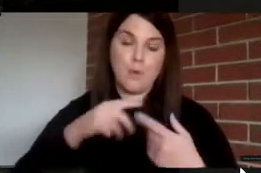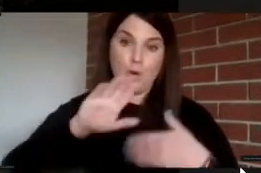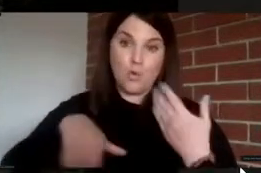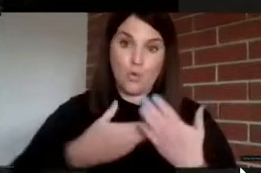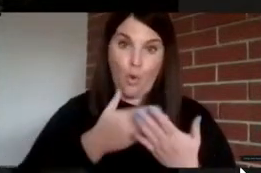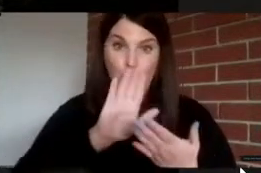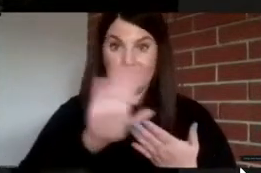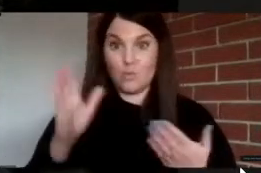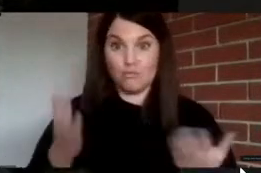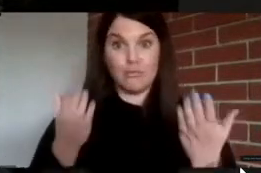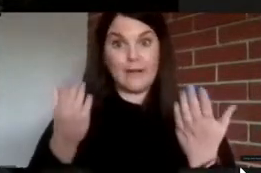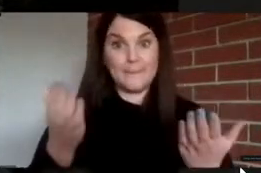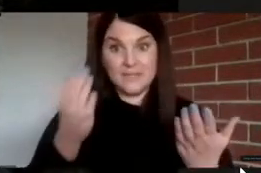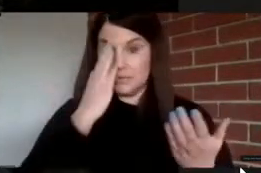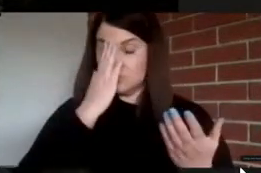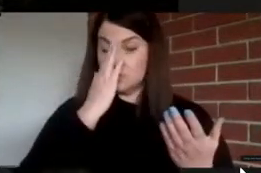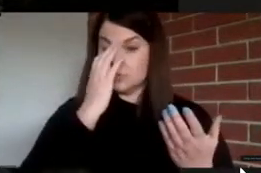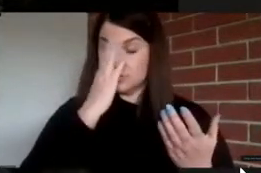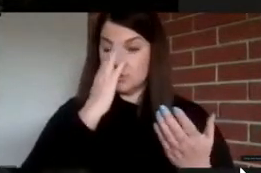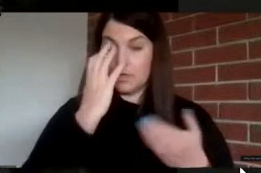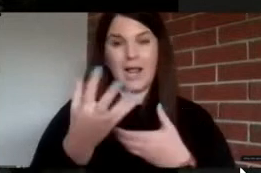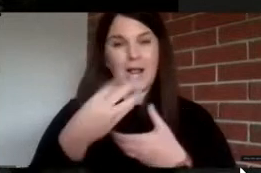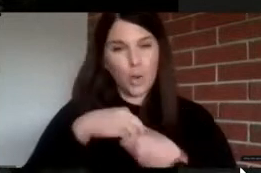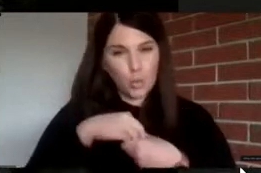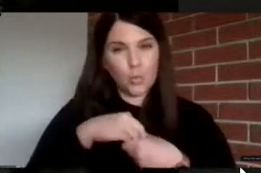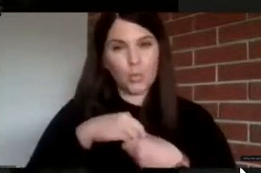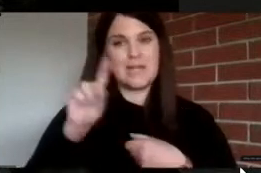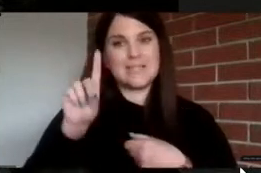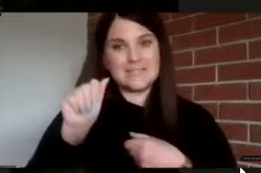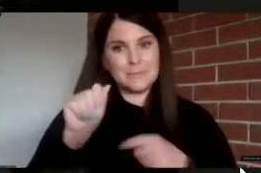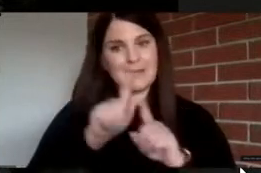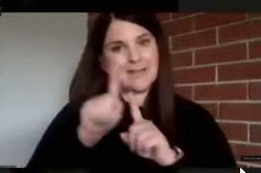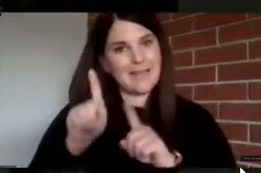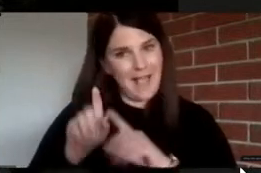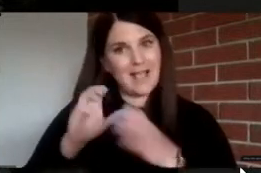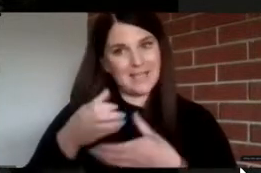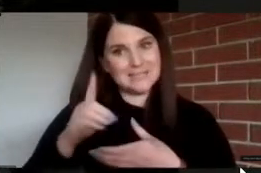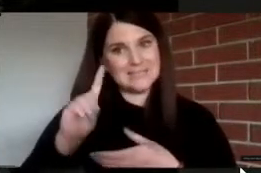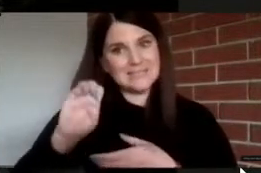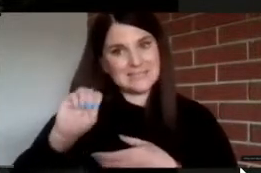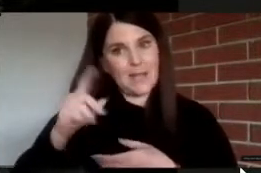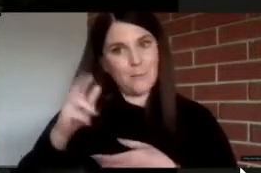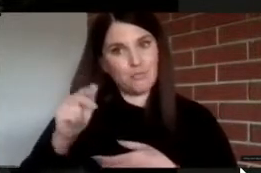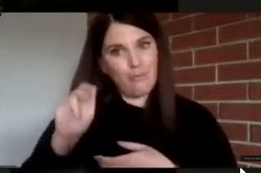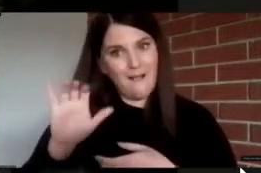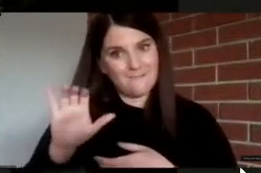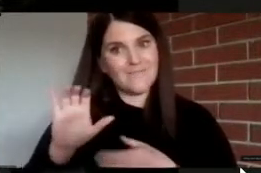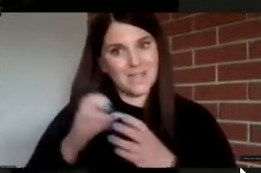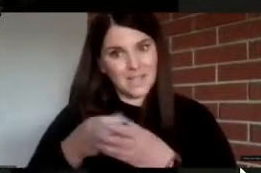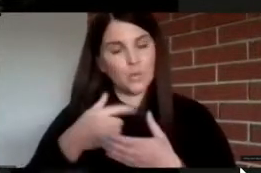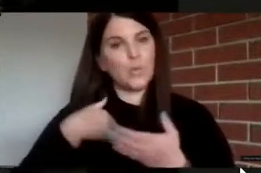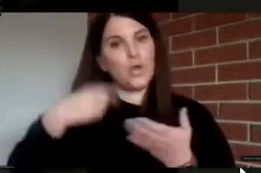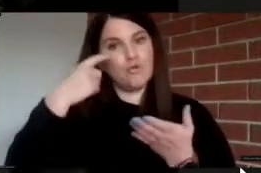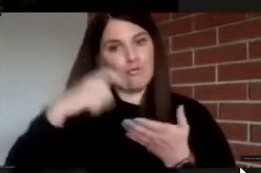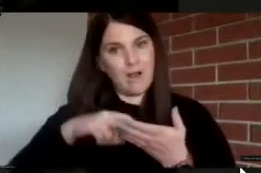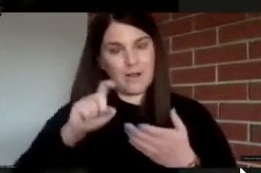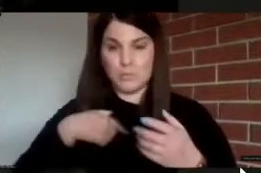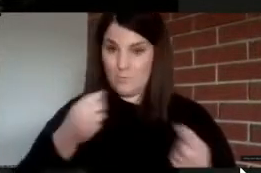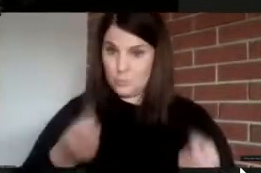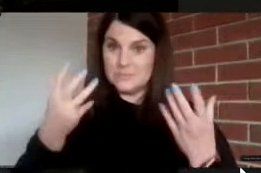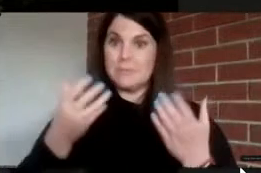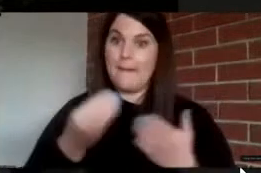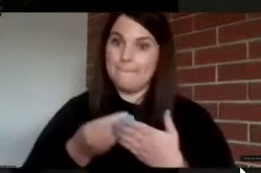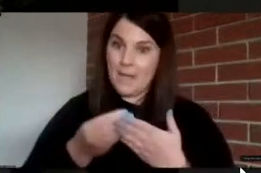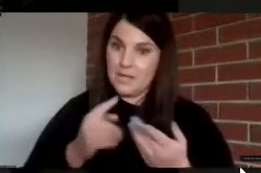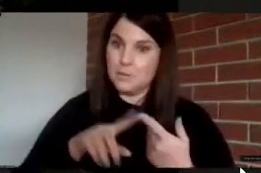recommendations is we're including disability as a demographic category. And we recognize that we're going to have to spend money to do that.